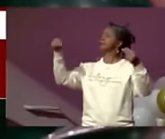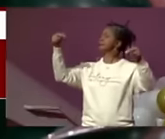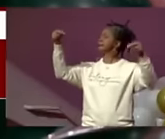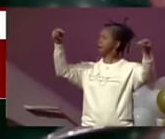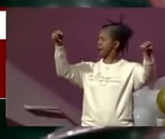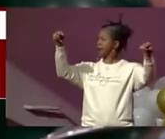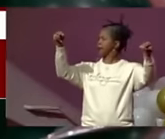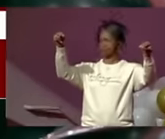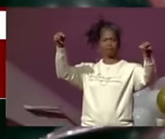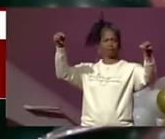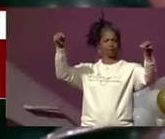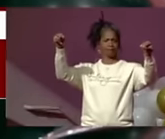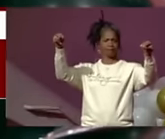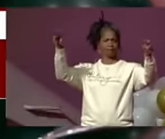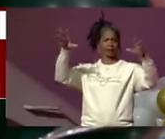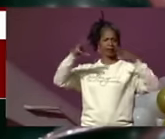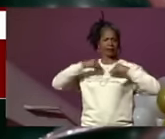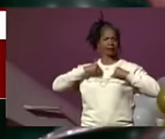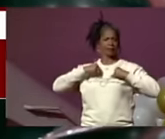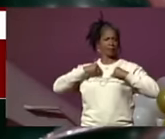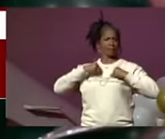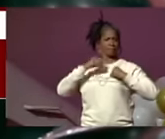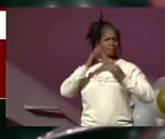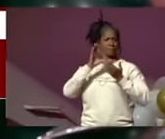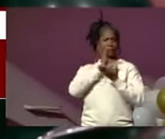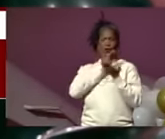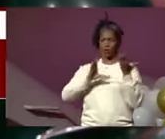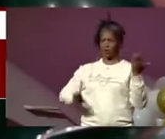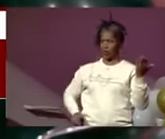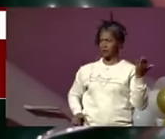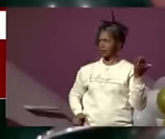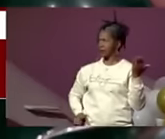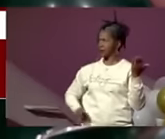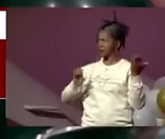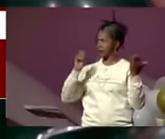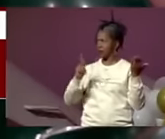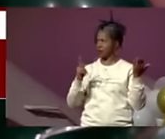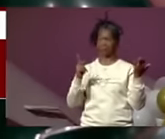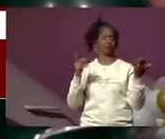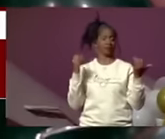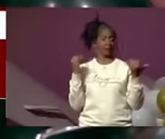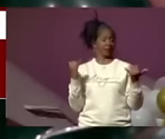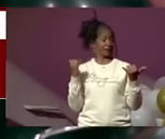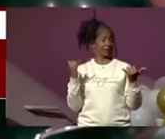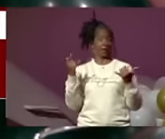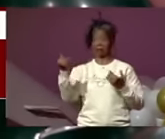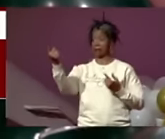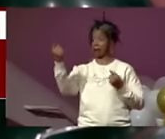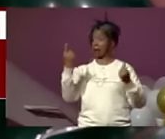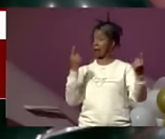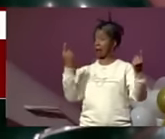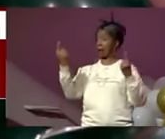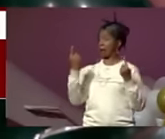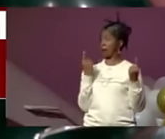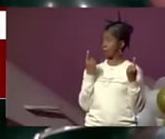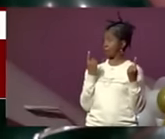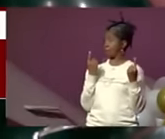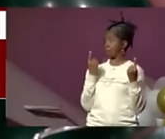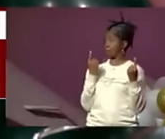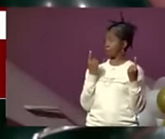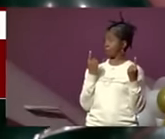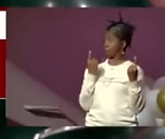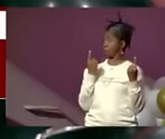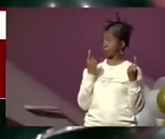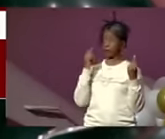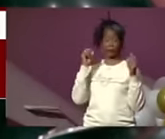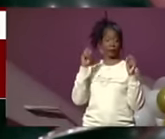want to give your life to Christ, join church, stand up, step out of the aisle you're in, come on down front, give your life to Christ, and let's